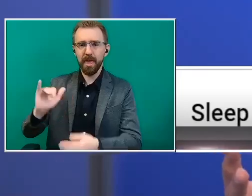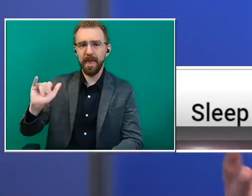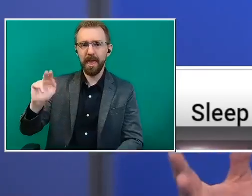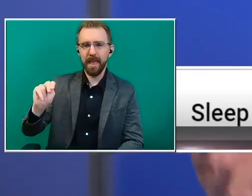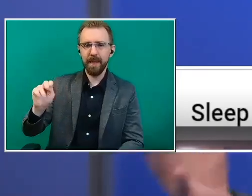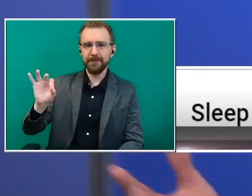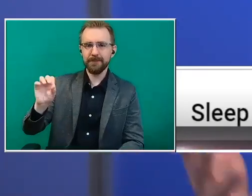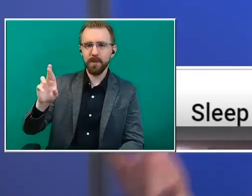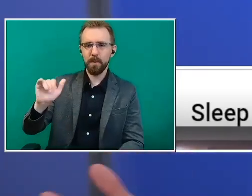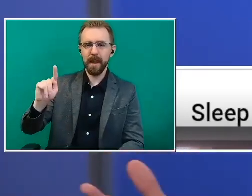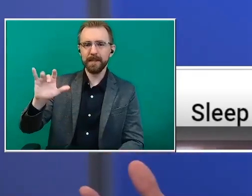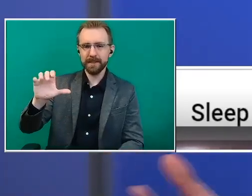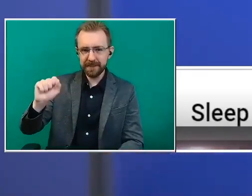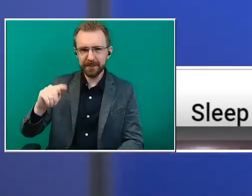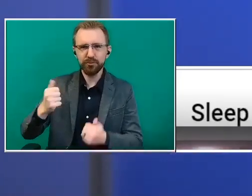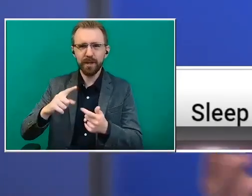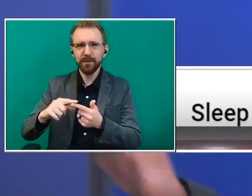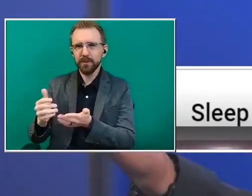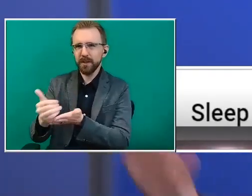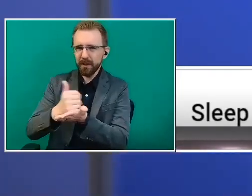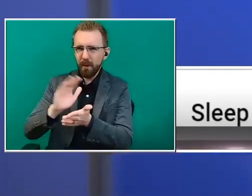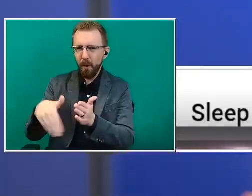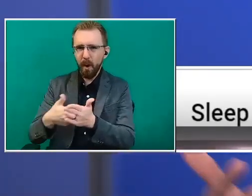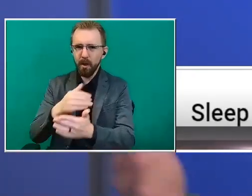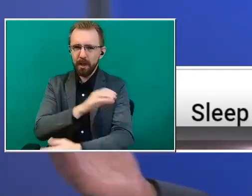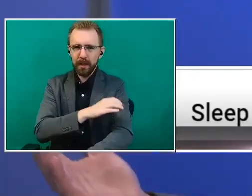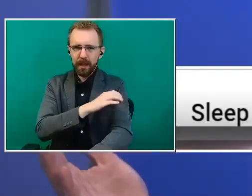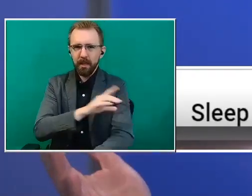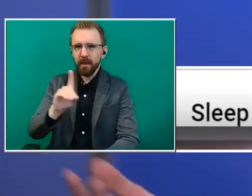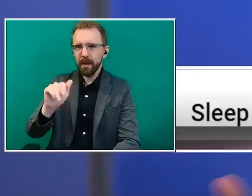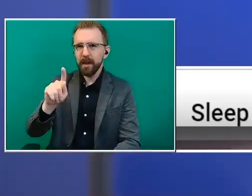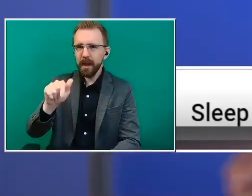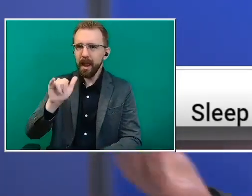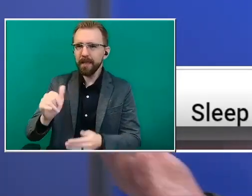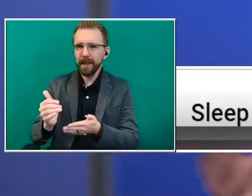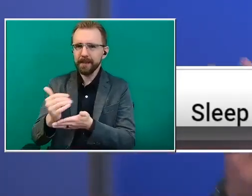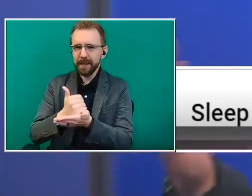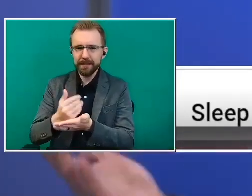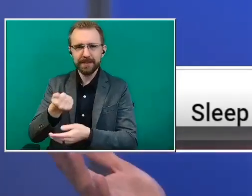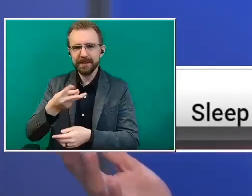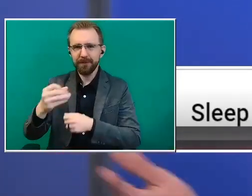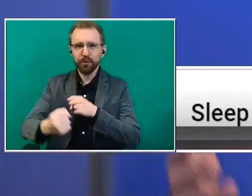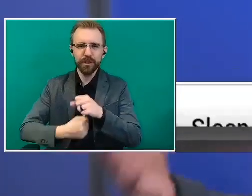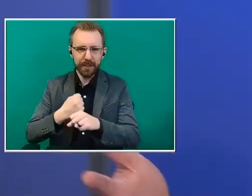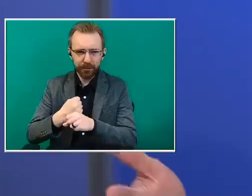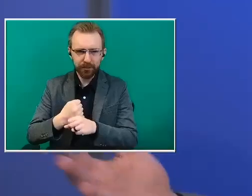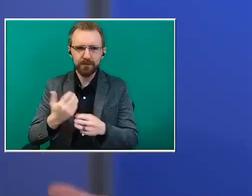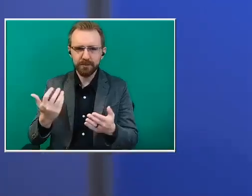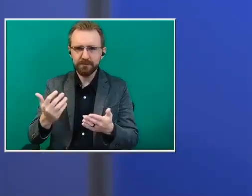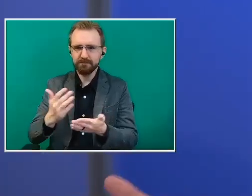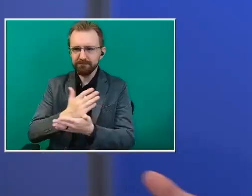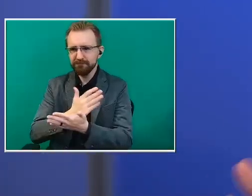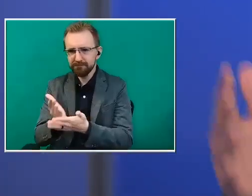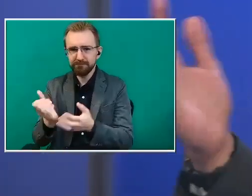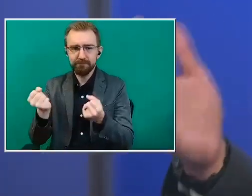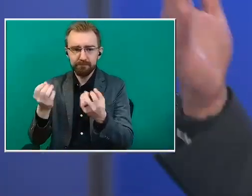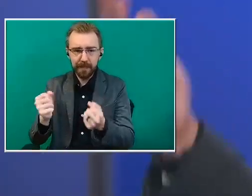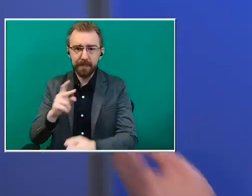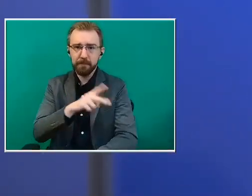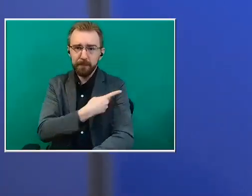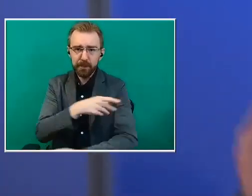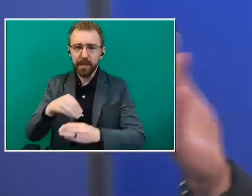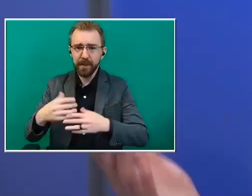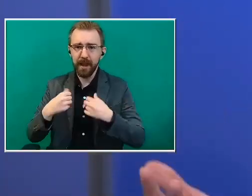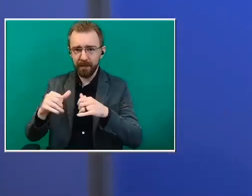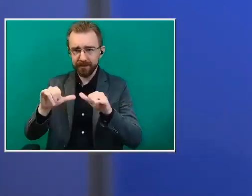to gather all this clinical data that's been collected over the several years across many patients in a health system like ours, and